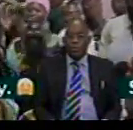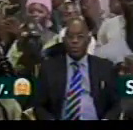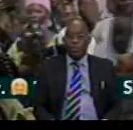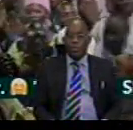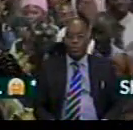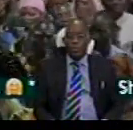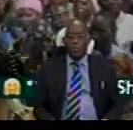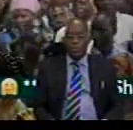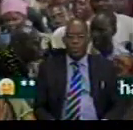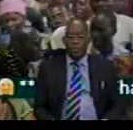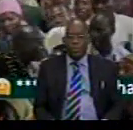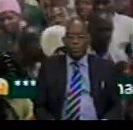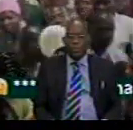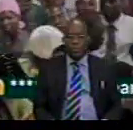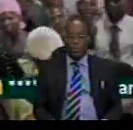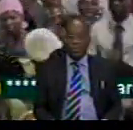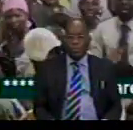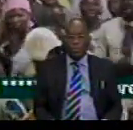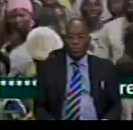La douleur n'est plus là.